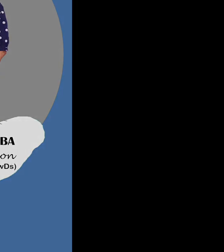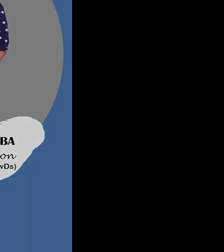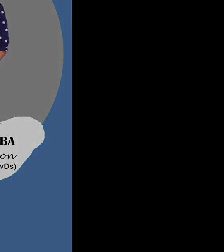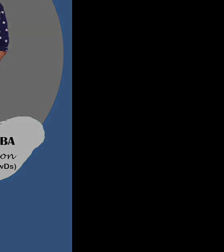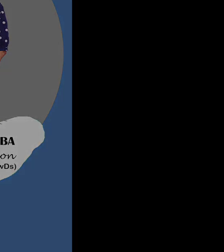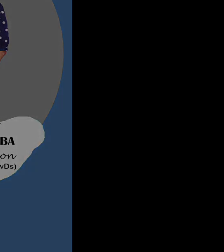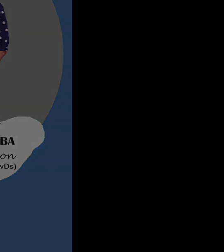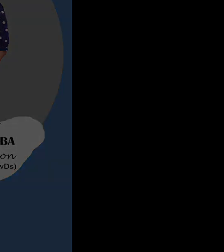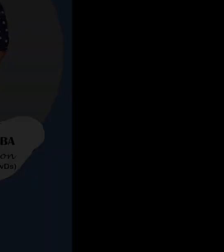much for joining us.